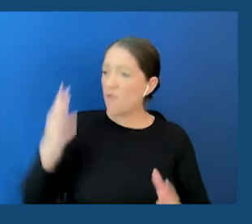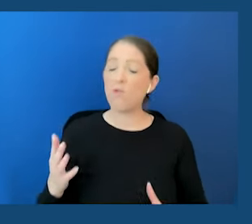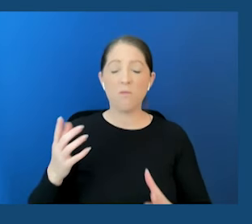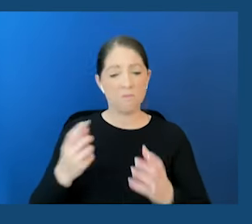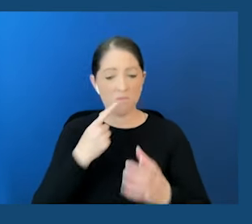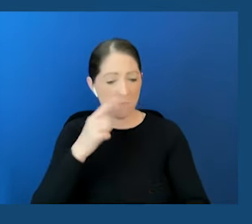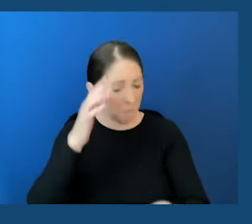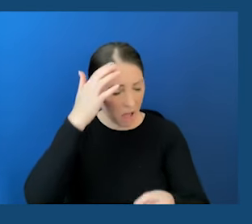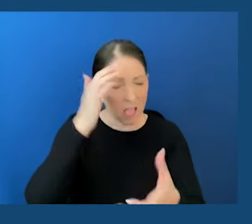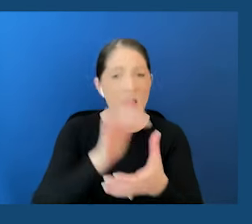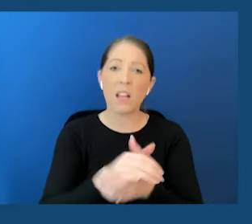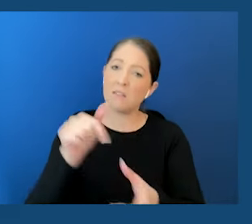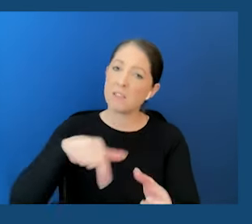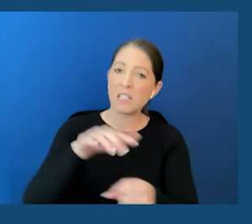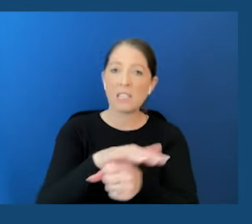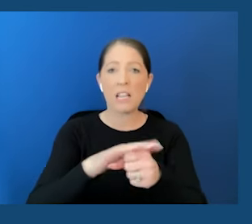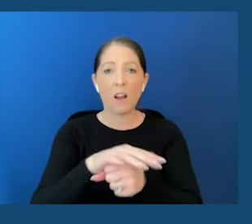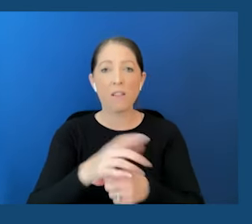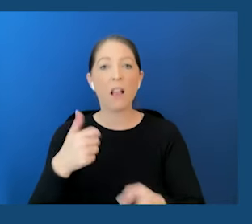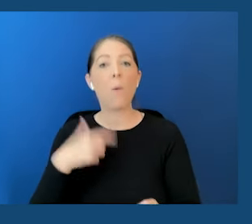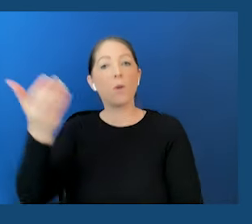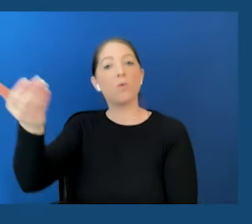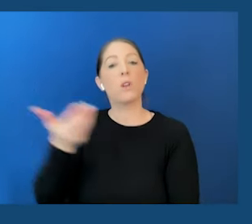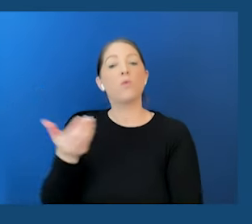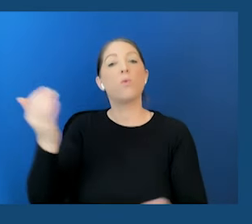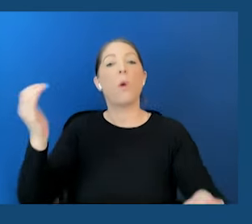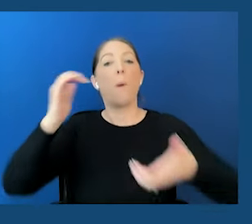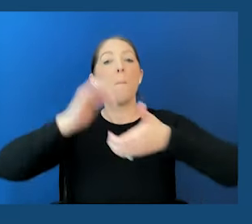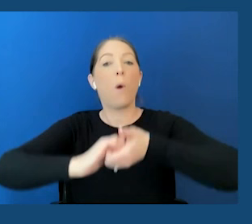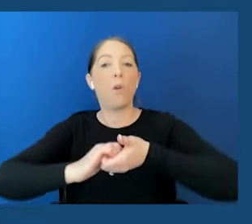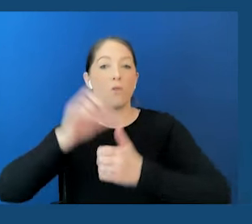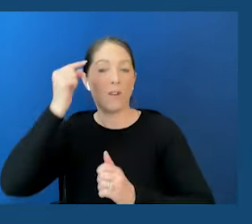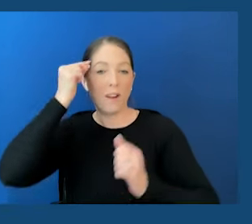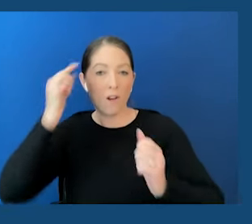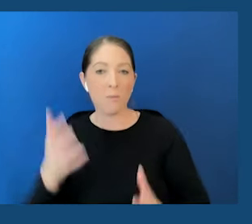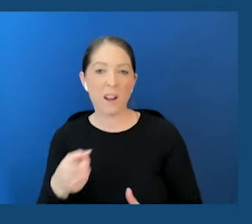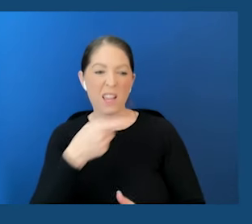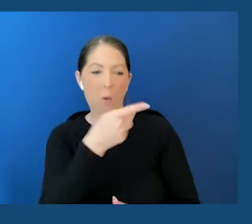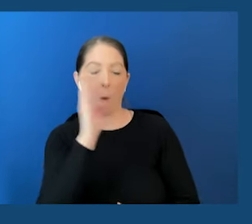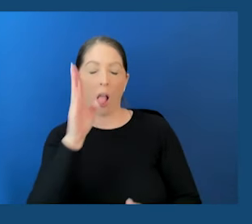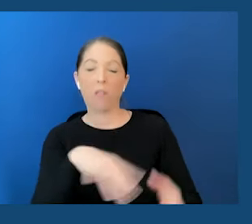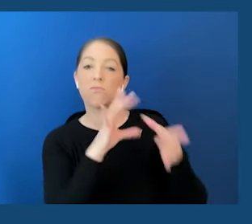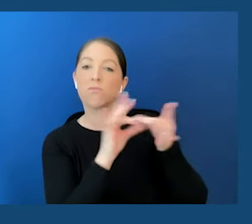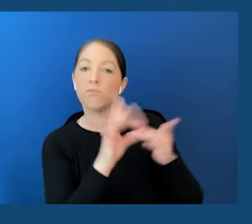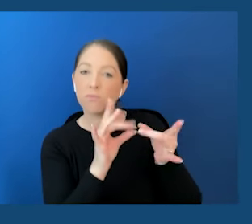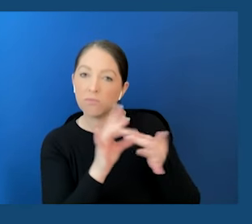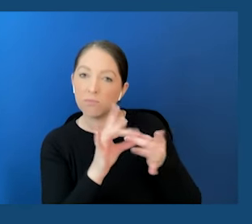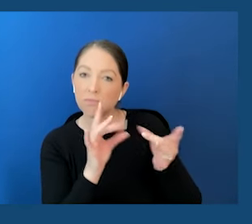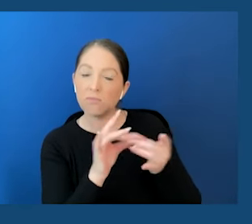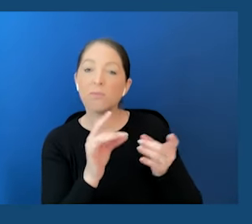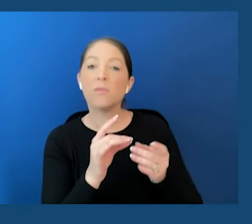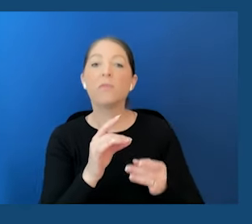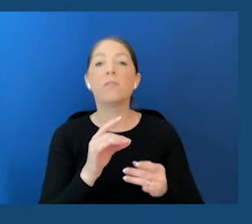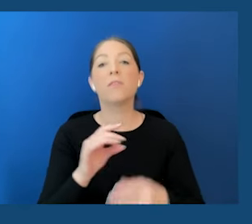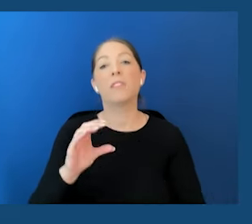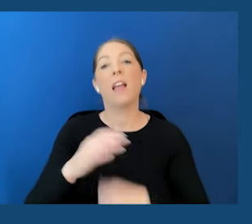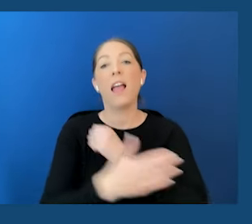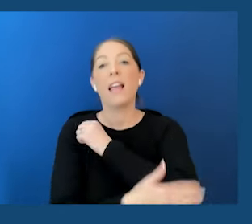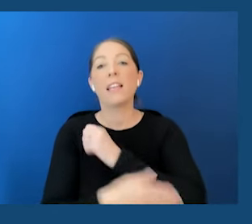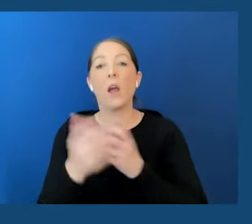at this point one of our great partners in government and have him say a few words about what we're doing here today, and that is our county executive, George